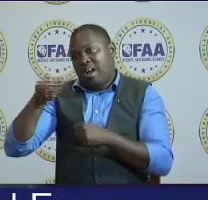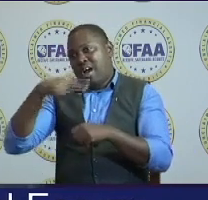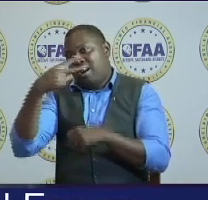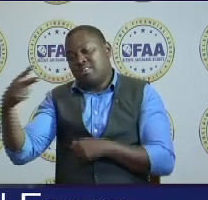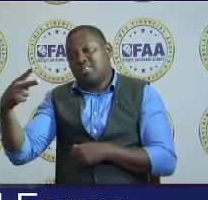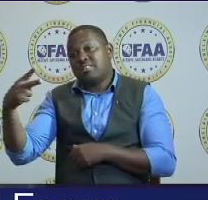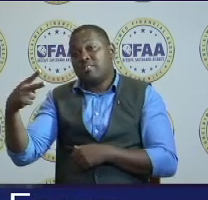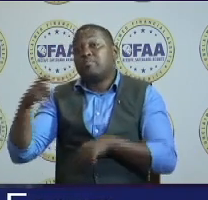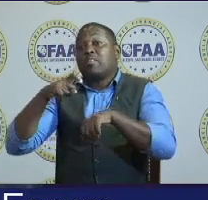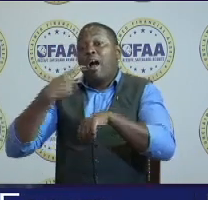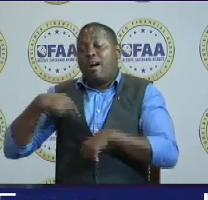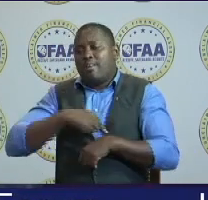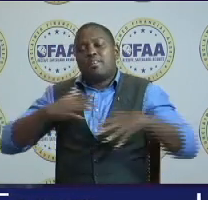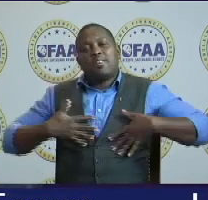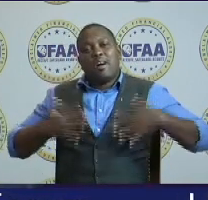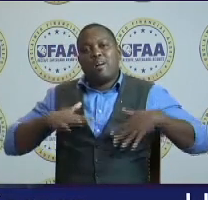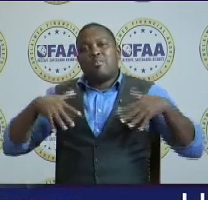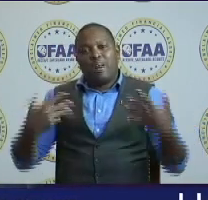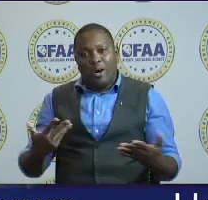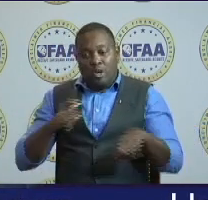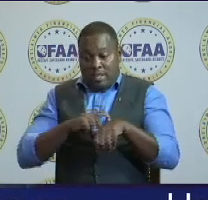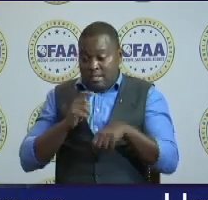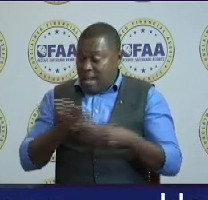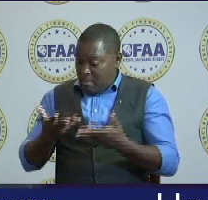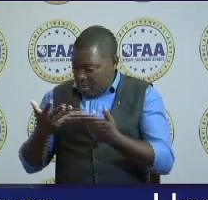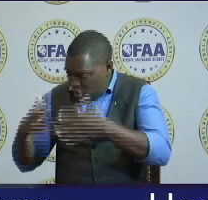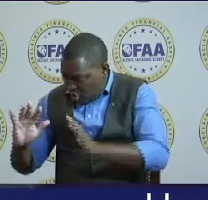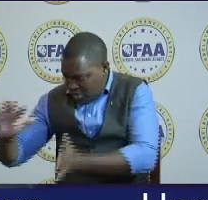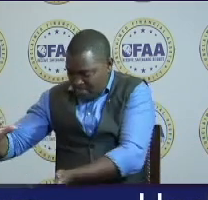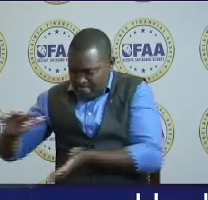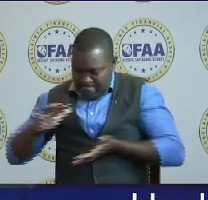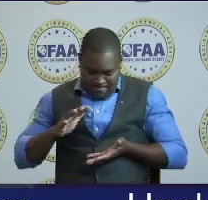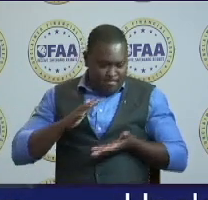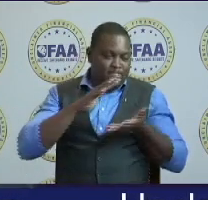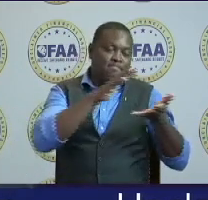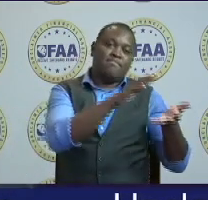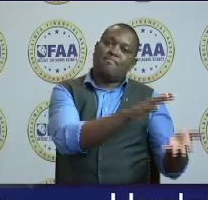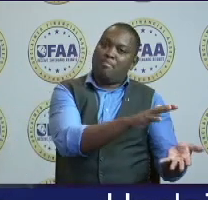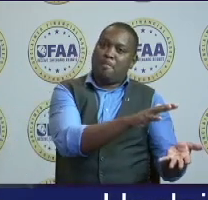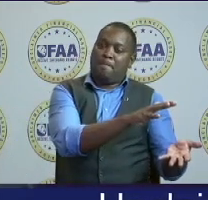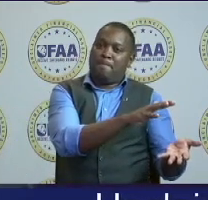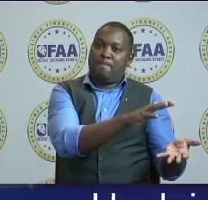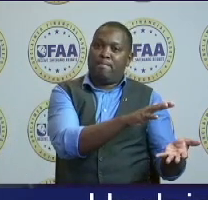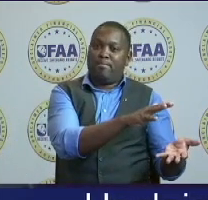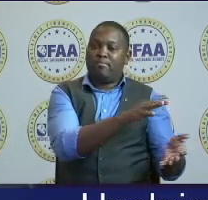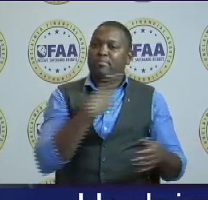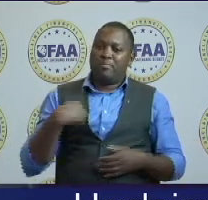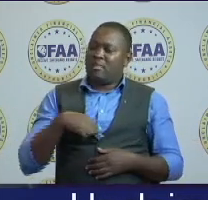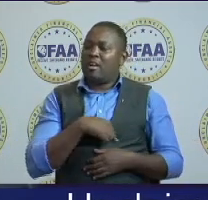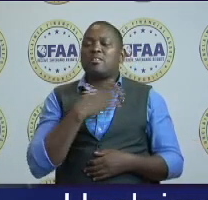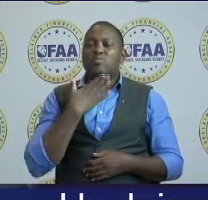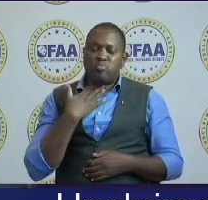these assets with their owners. That is our joy. And we'll be happy if you can have holders watching with us on this journey so that